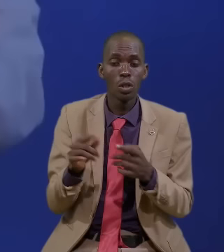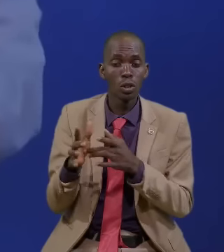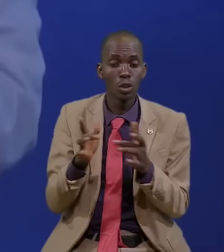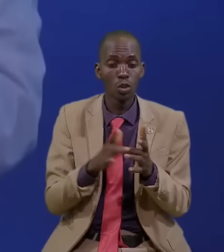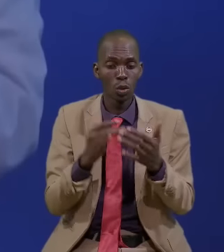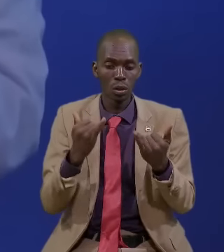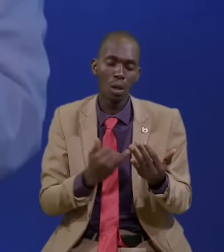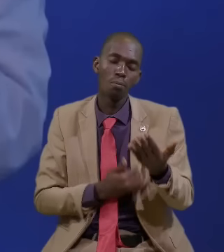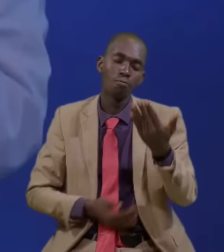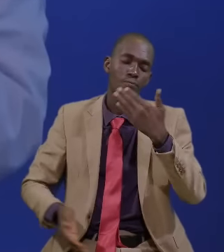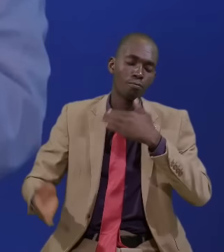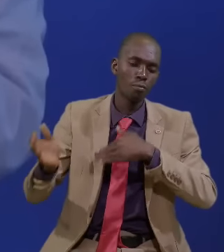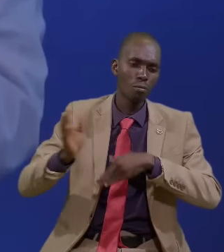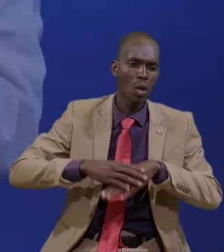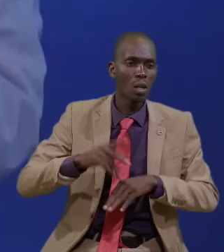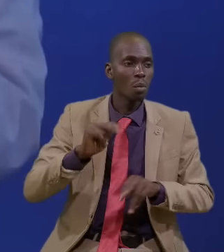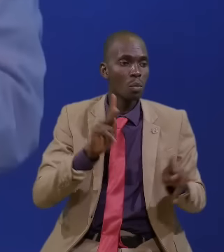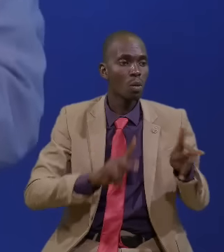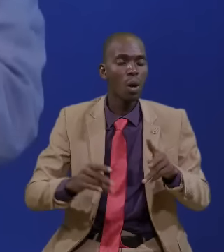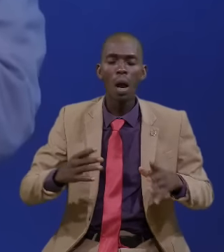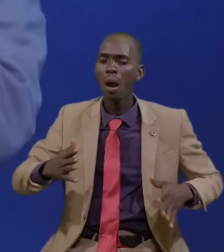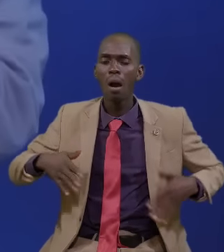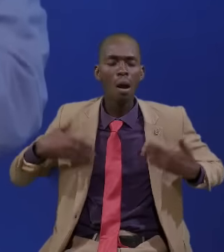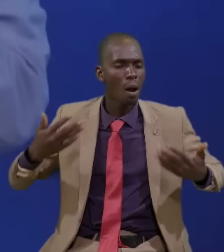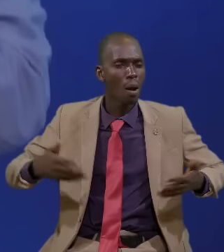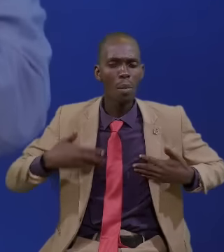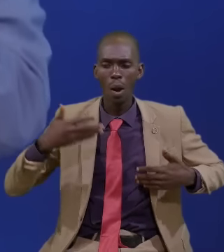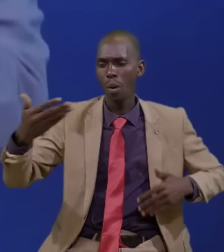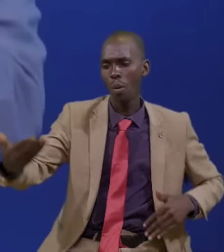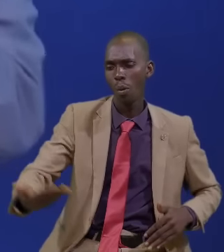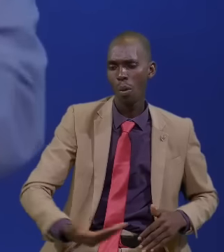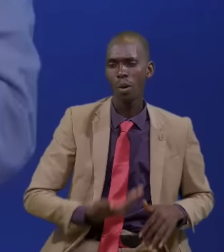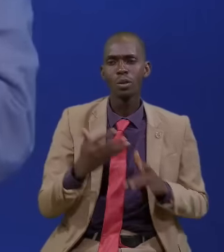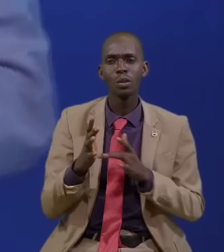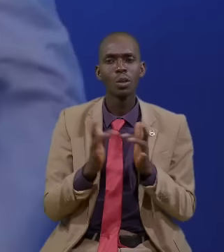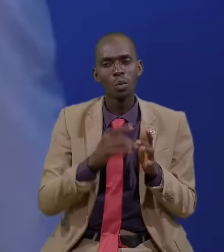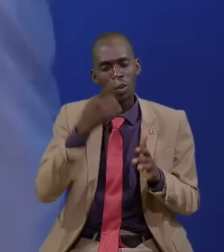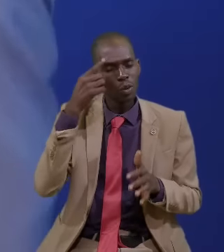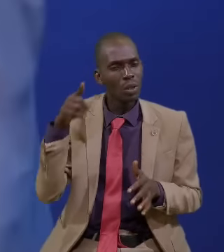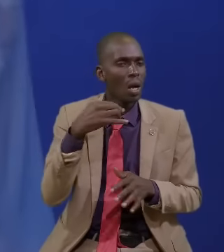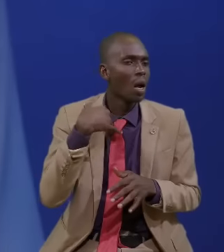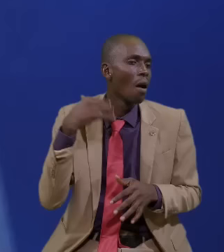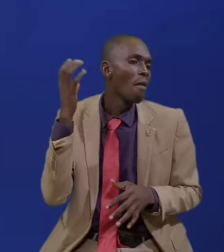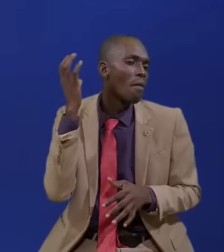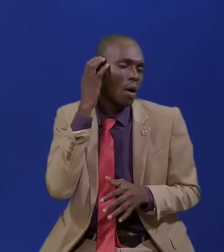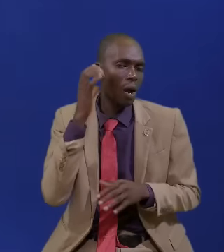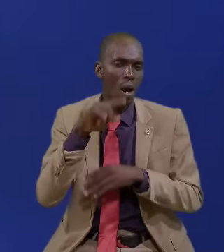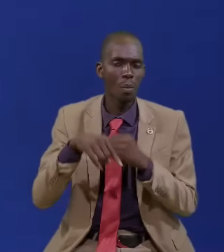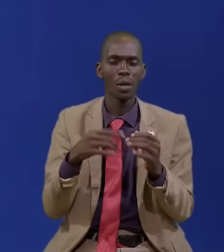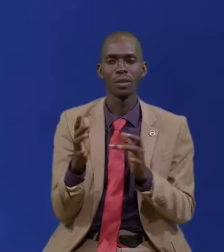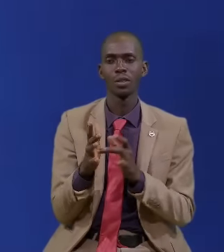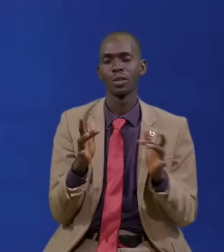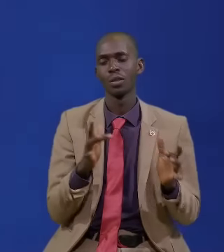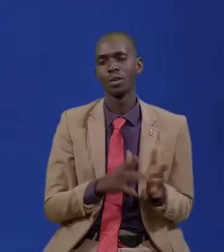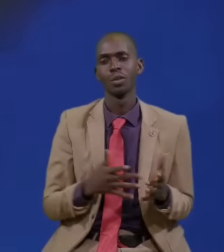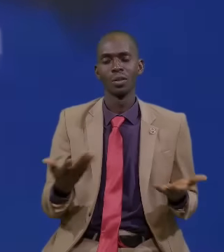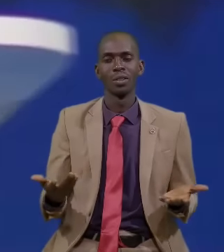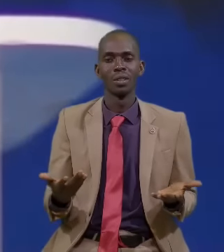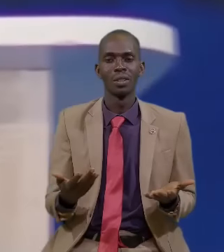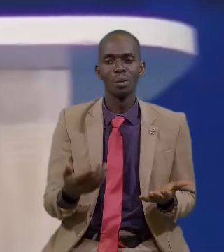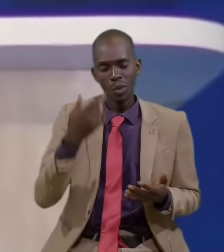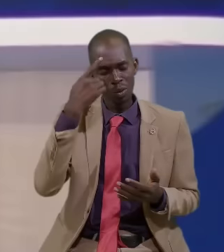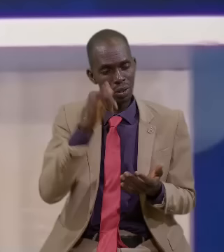gladly received him, but they were all waiting for him. That man went around and told everybody,